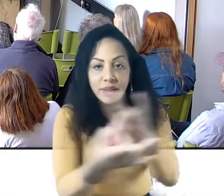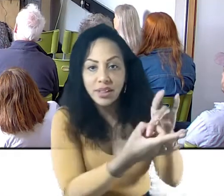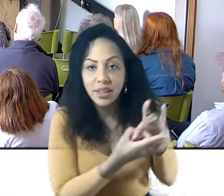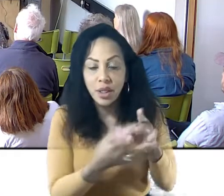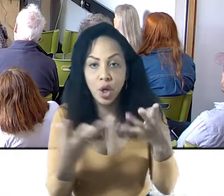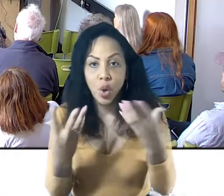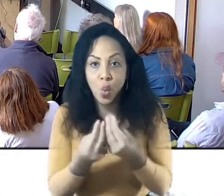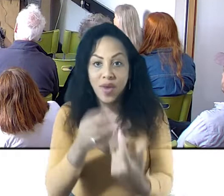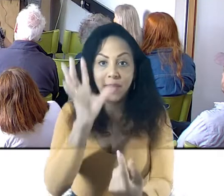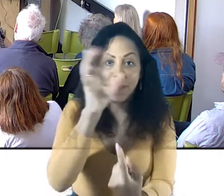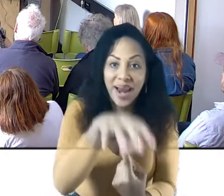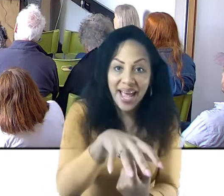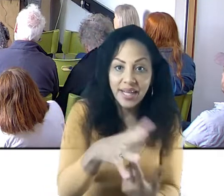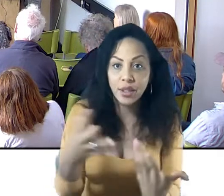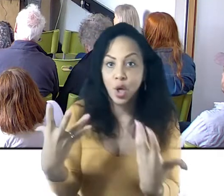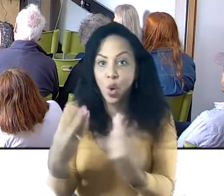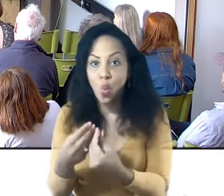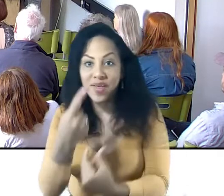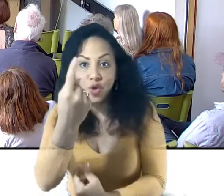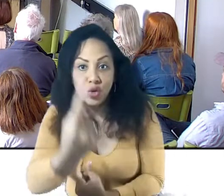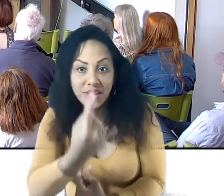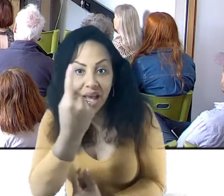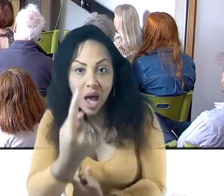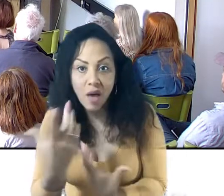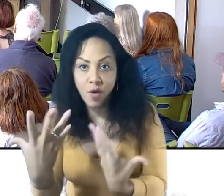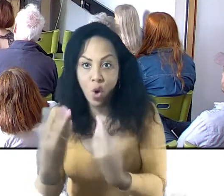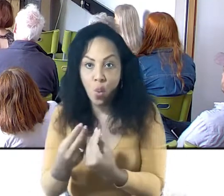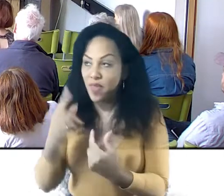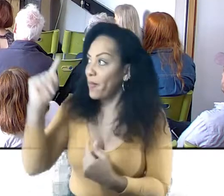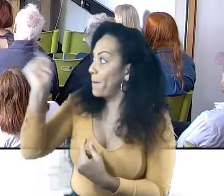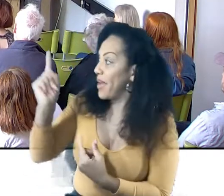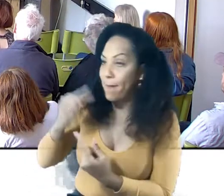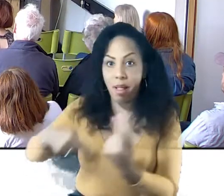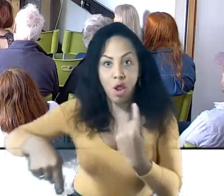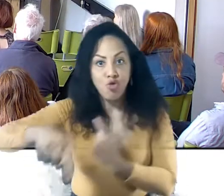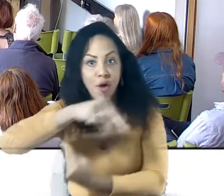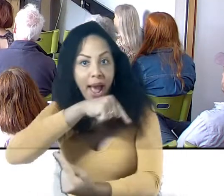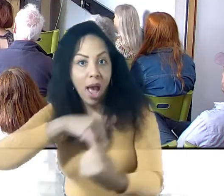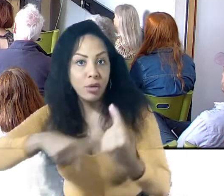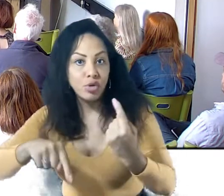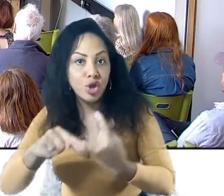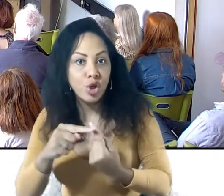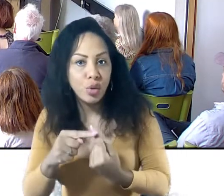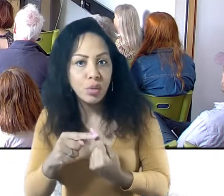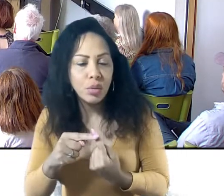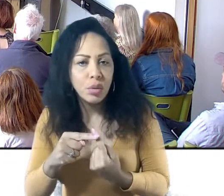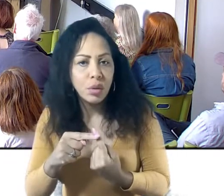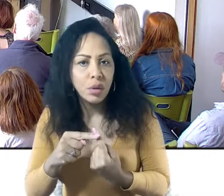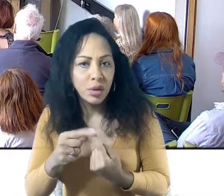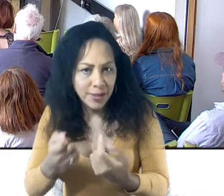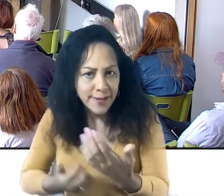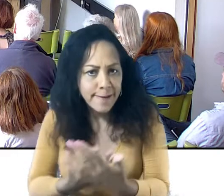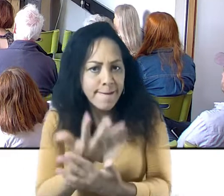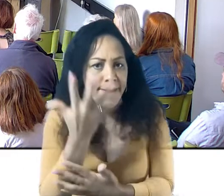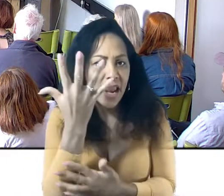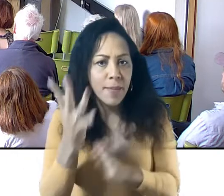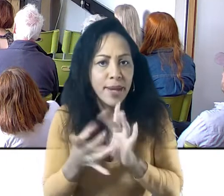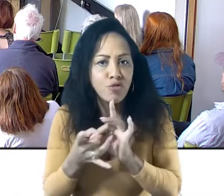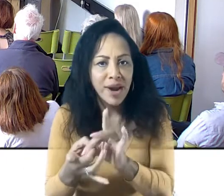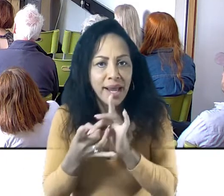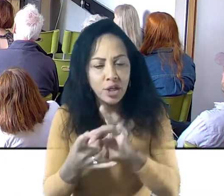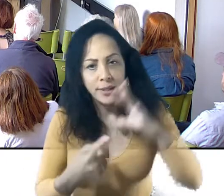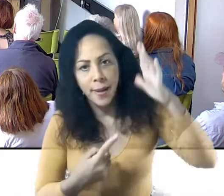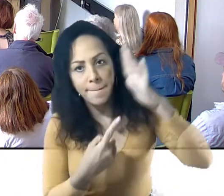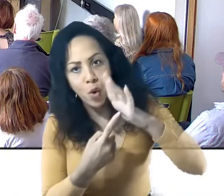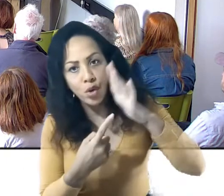place, with yourself, with the people around you. You know, it's all about that. And developing those relationships is really important, especially